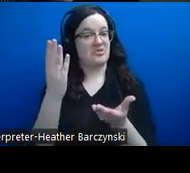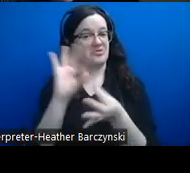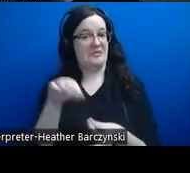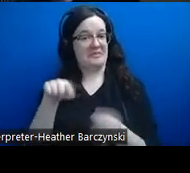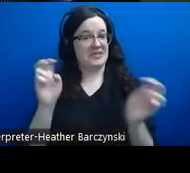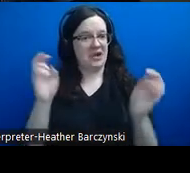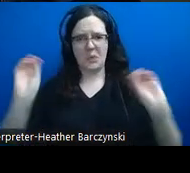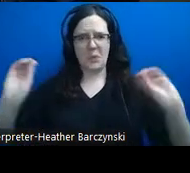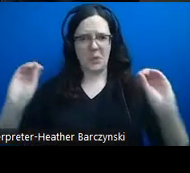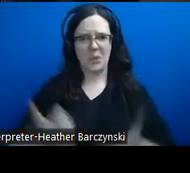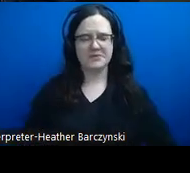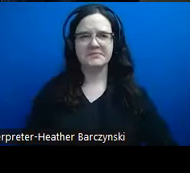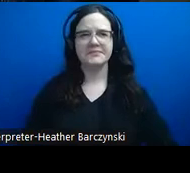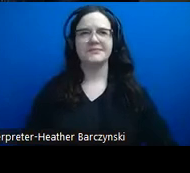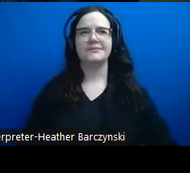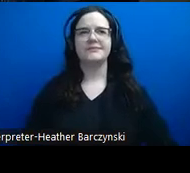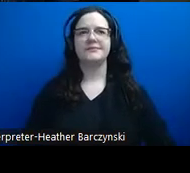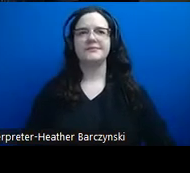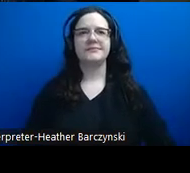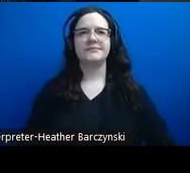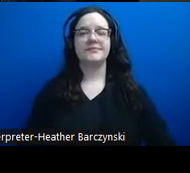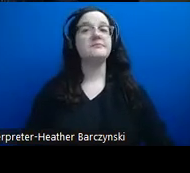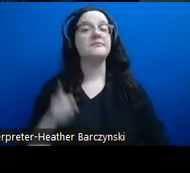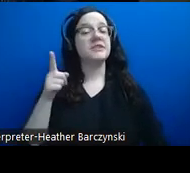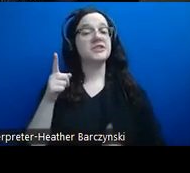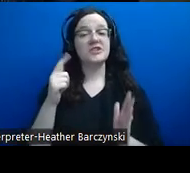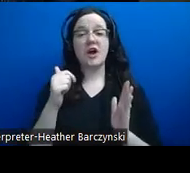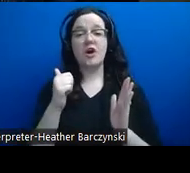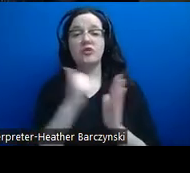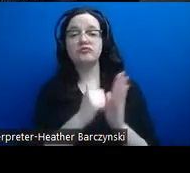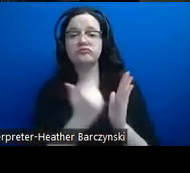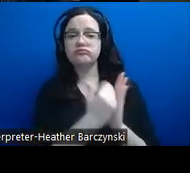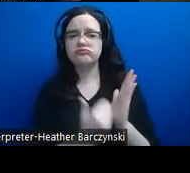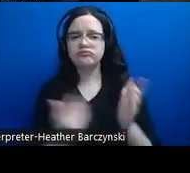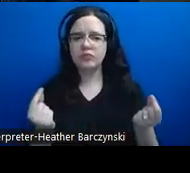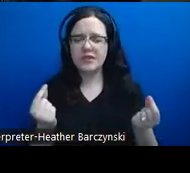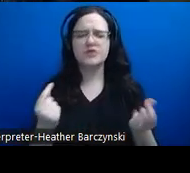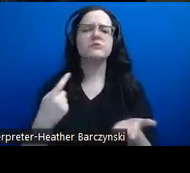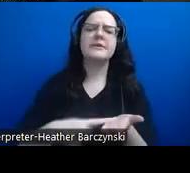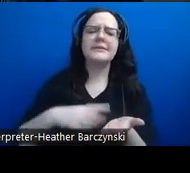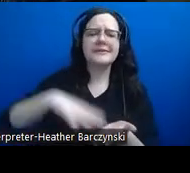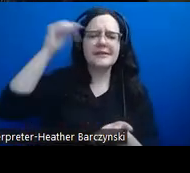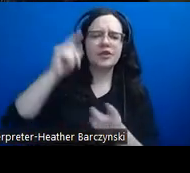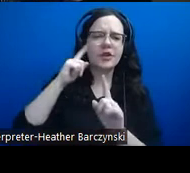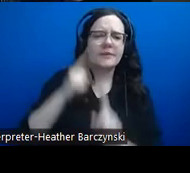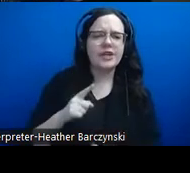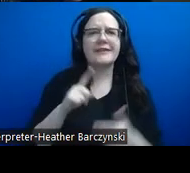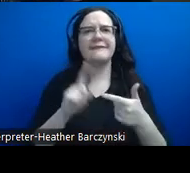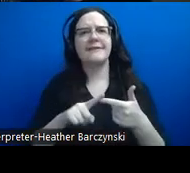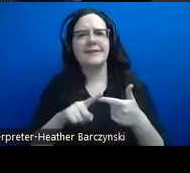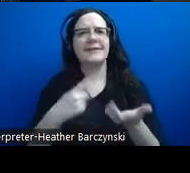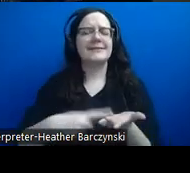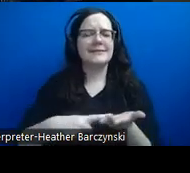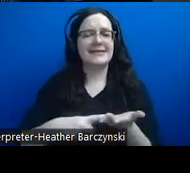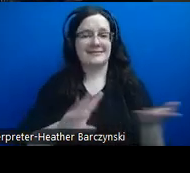talk. The overview is that we're going to review the learning objectives, talk about deaths by suicide in the United